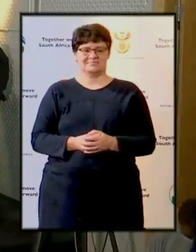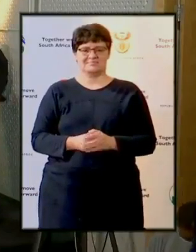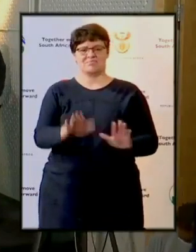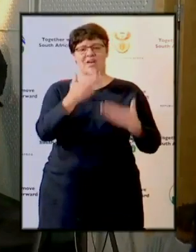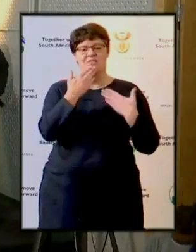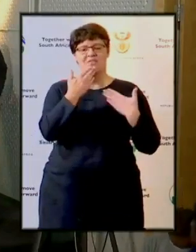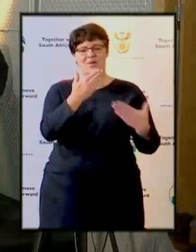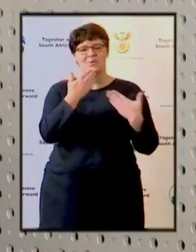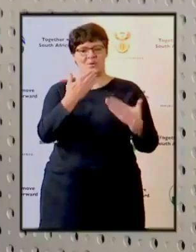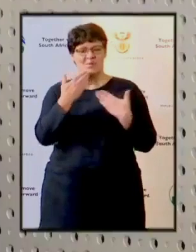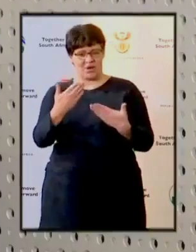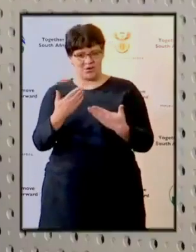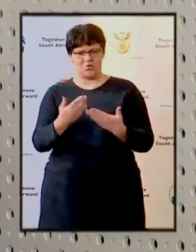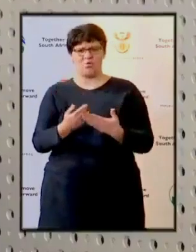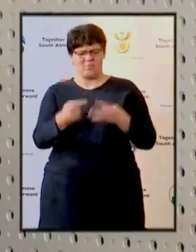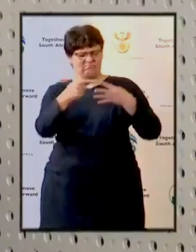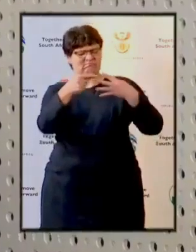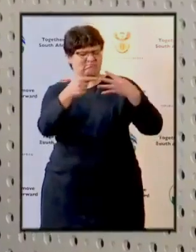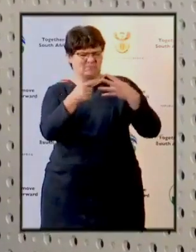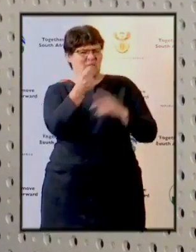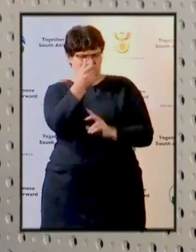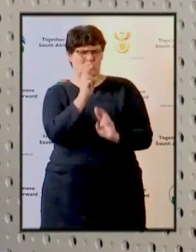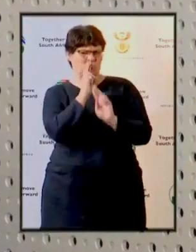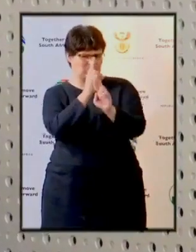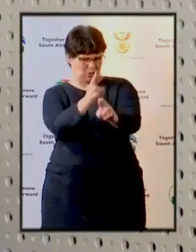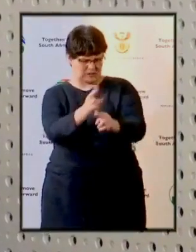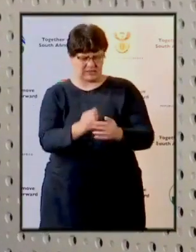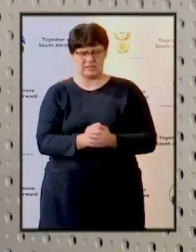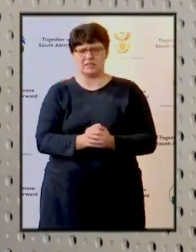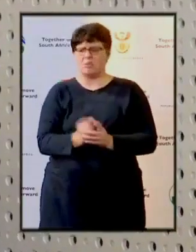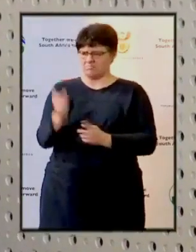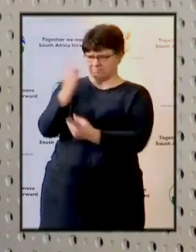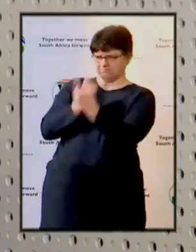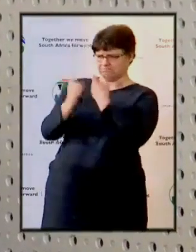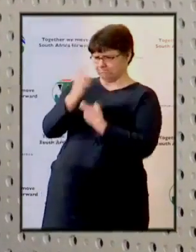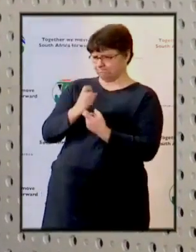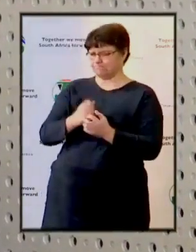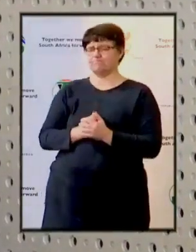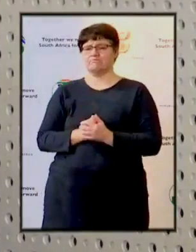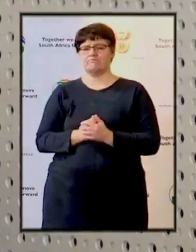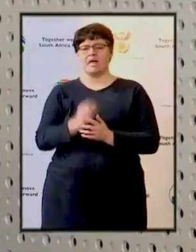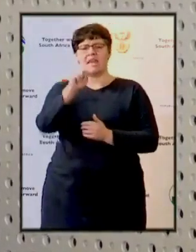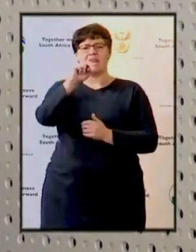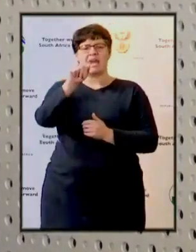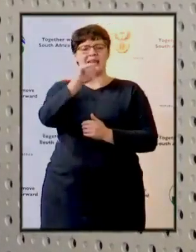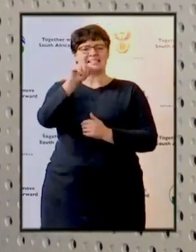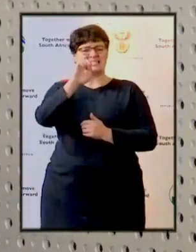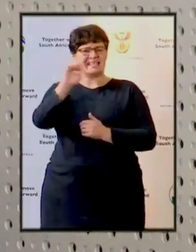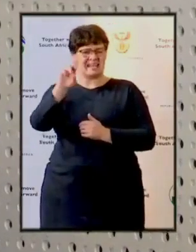Thank you. I'll respond to a few of the questions that has been posed. On Nazir's question